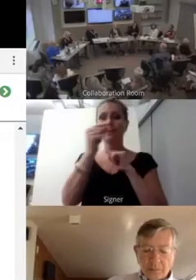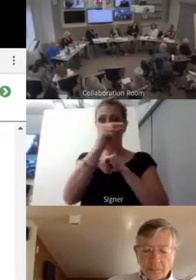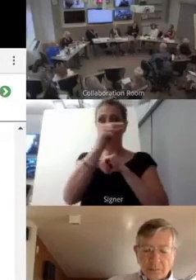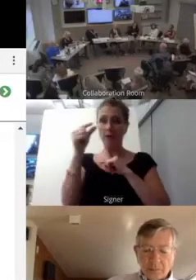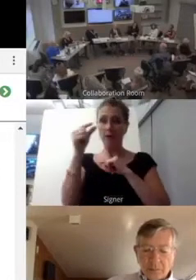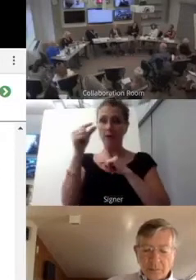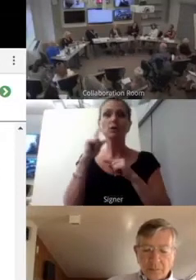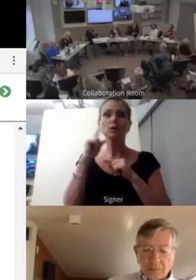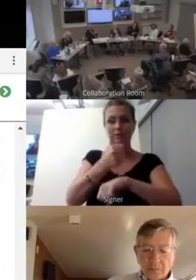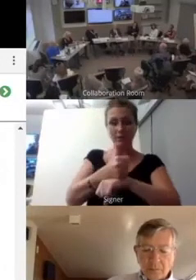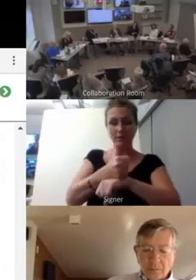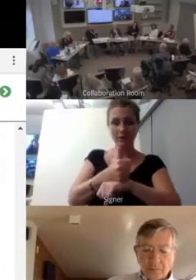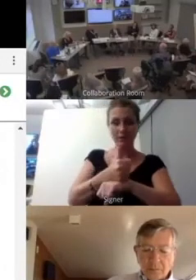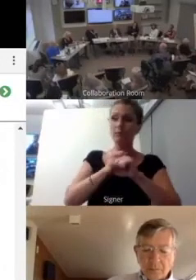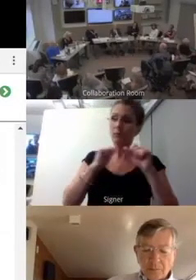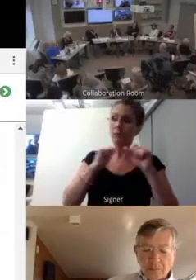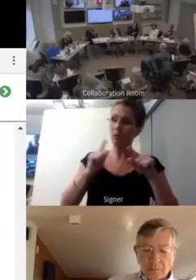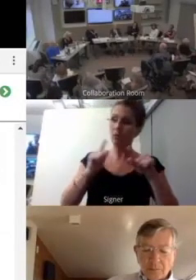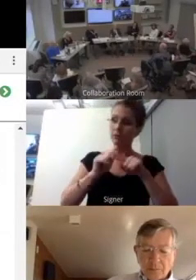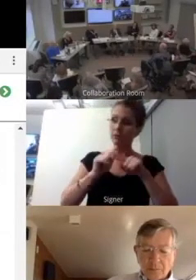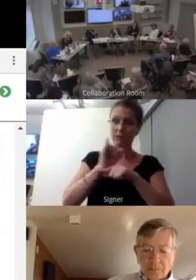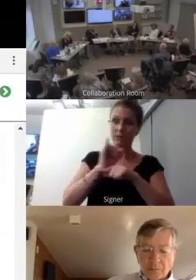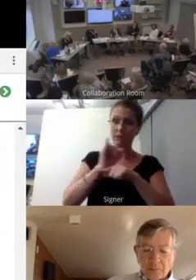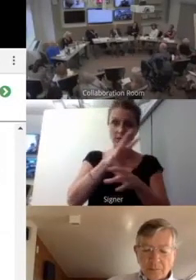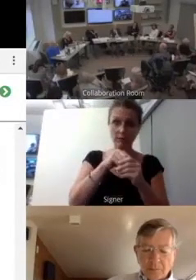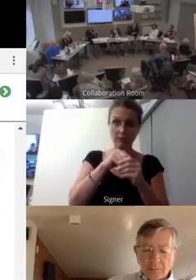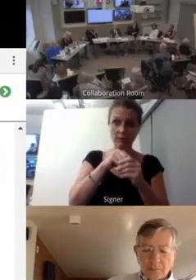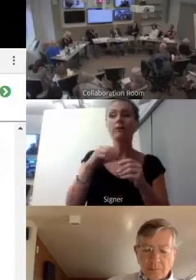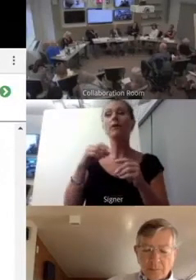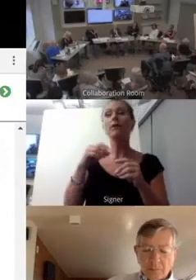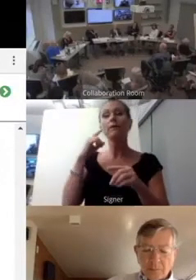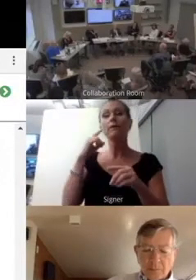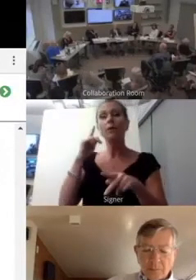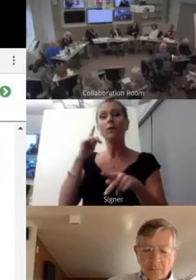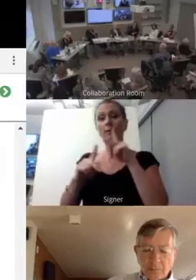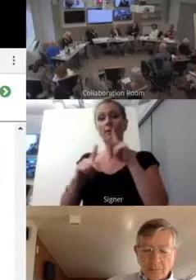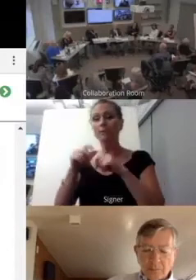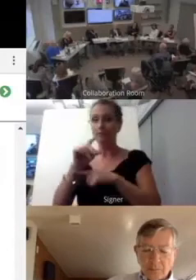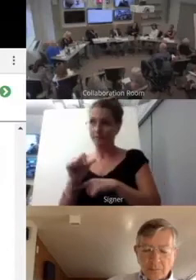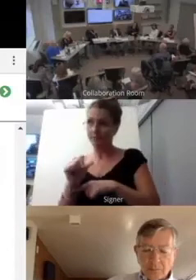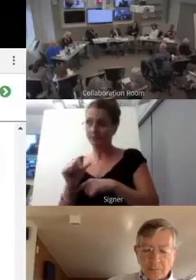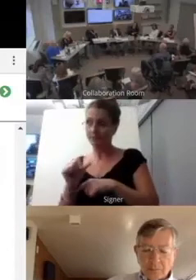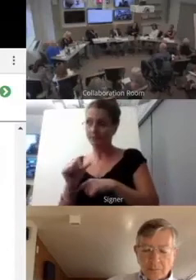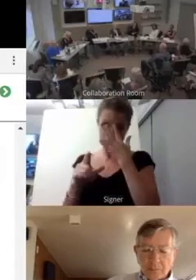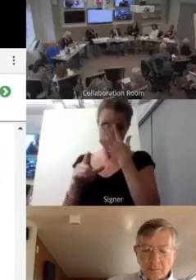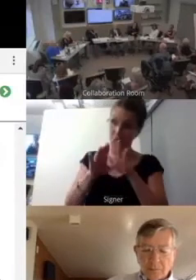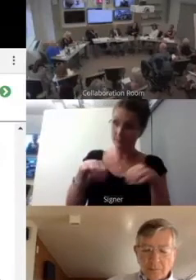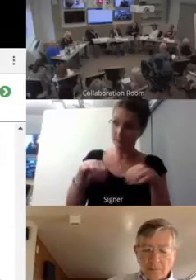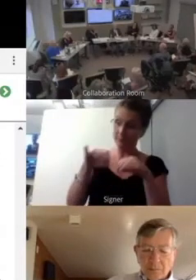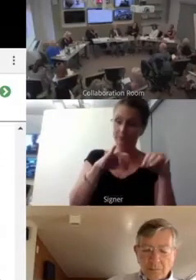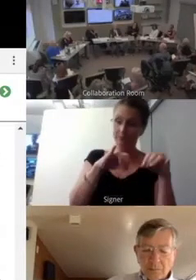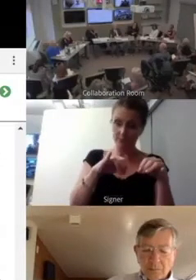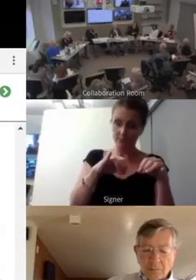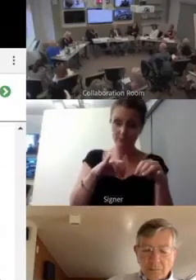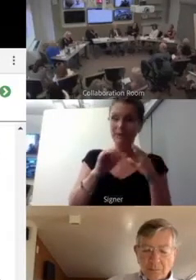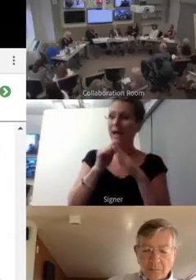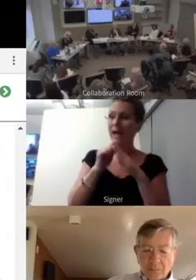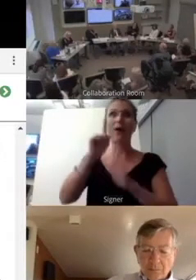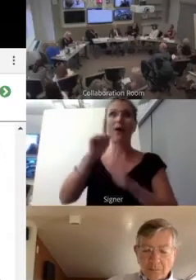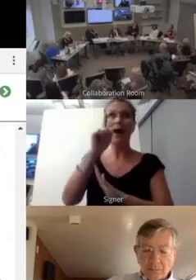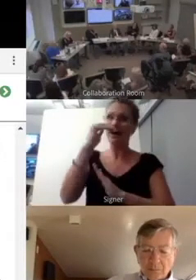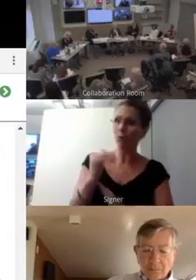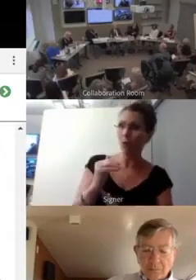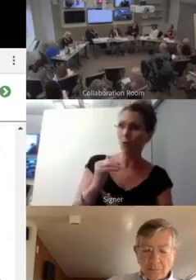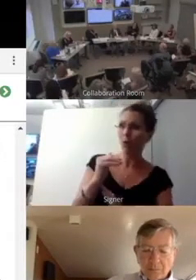with disabilities. They develop these standards. Now, standards in general in Israel are not mandatory.